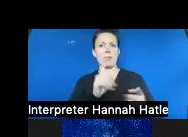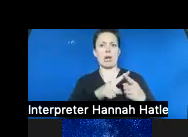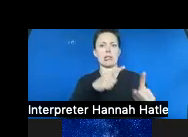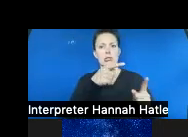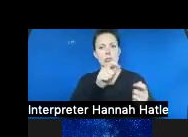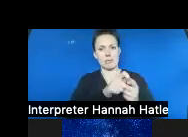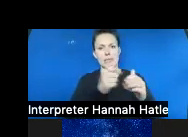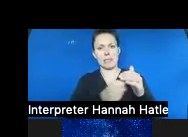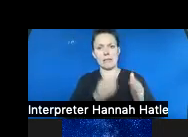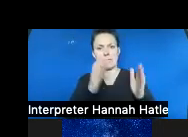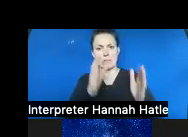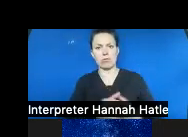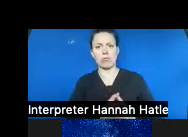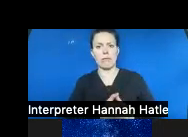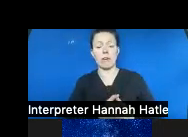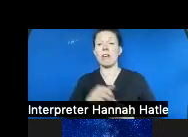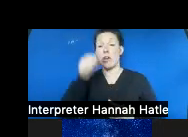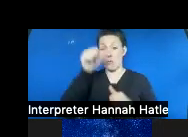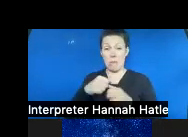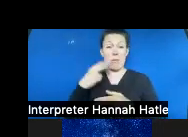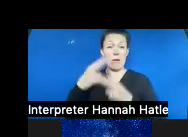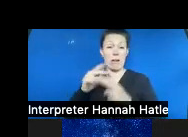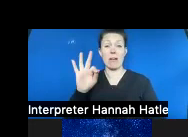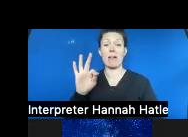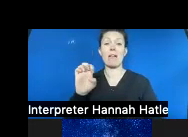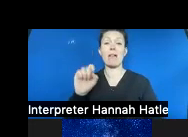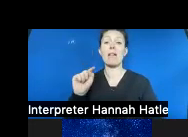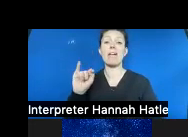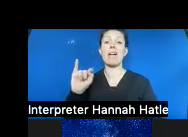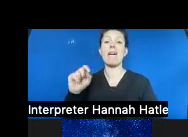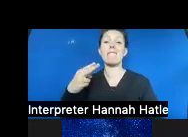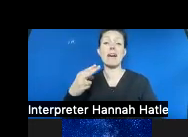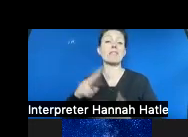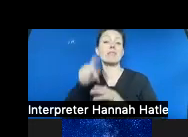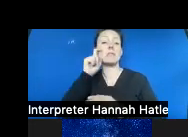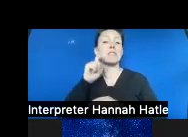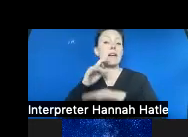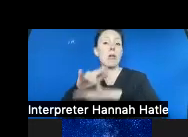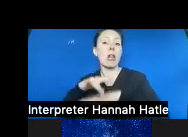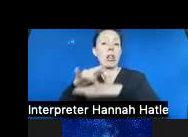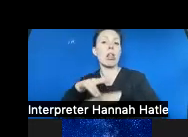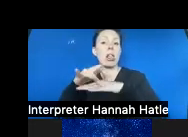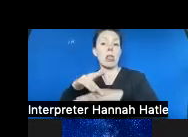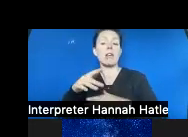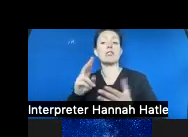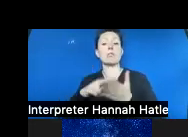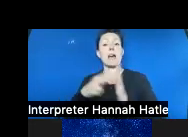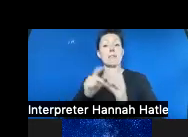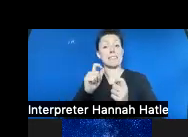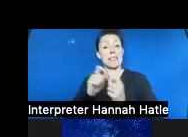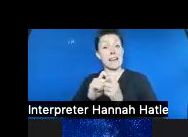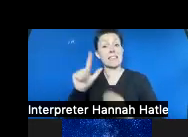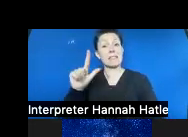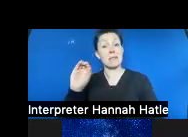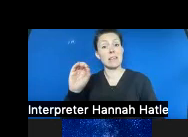treated, or those fetishes. Remember, we talked about fetishes too. A certain logo on a human being could mean that they are okay